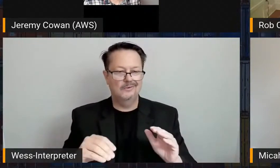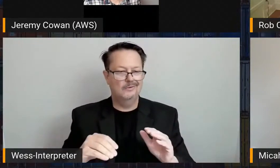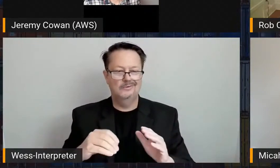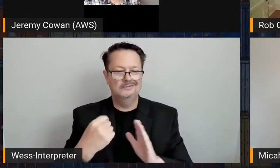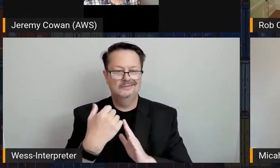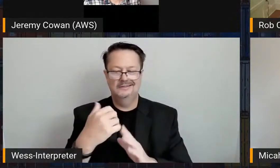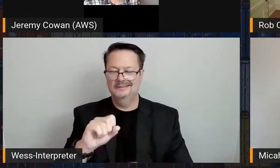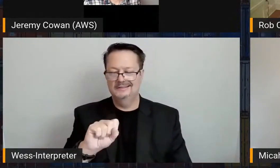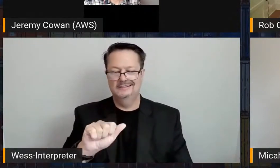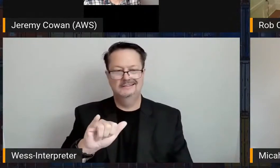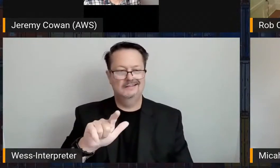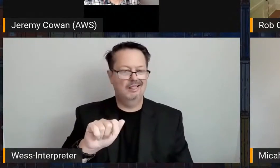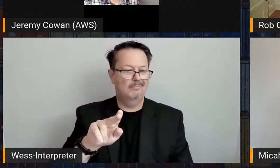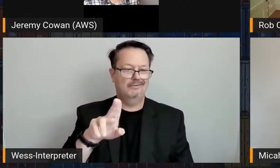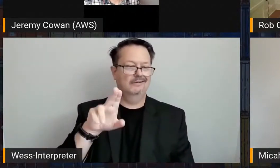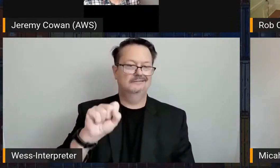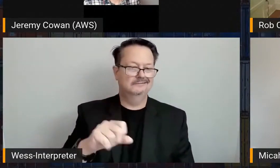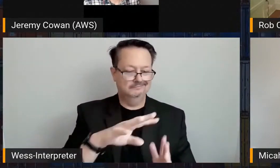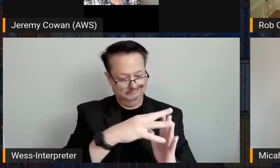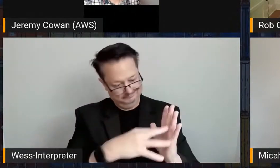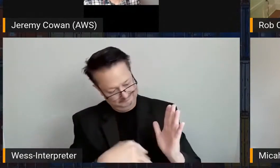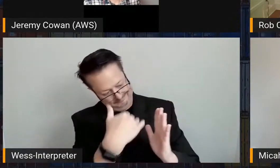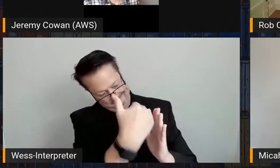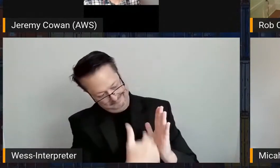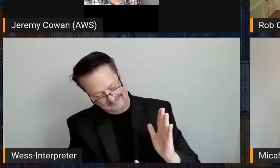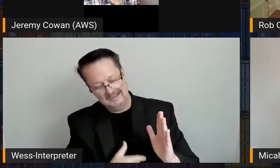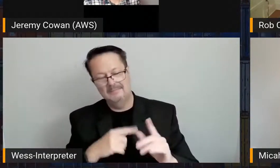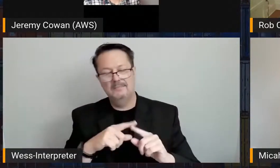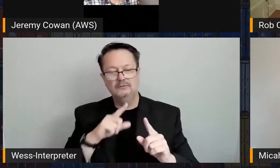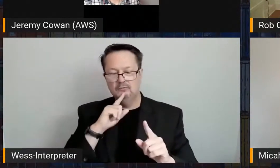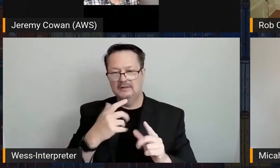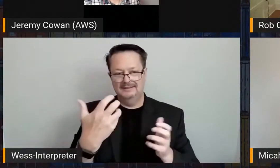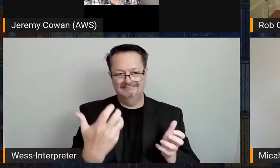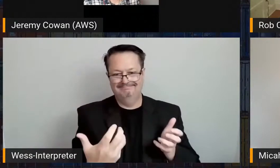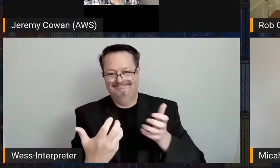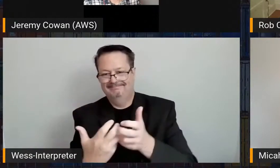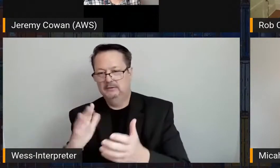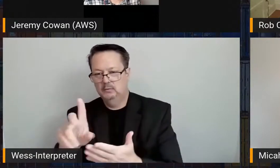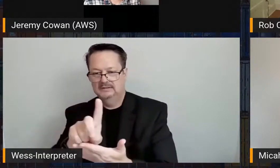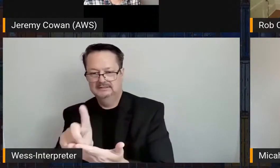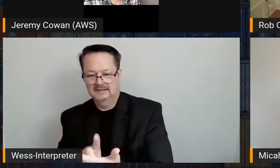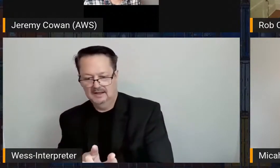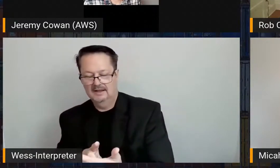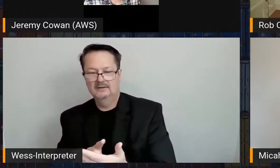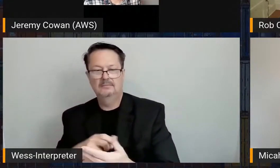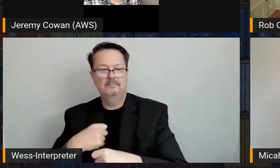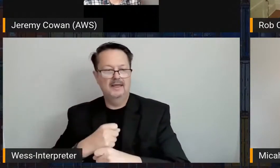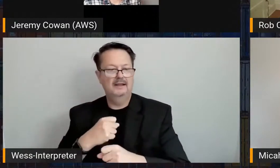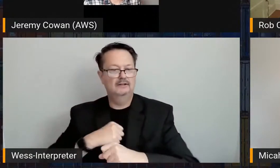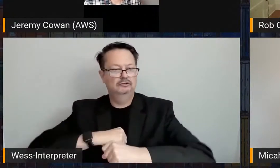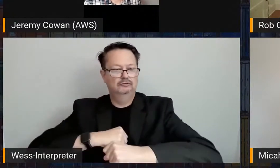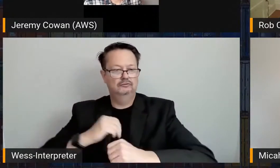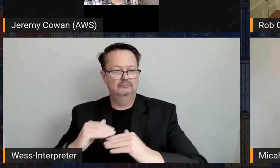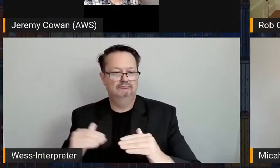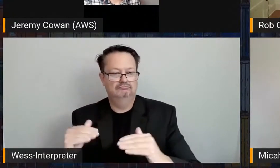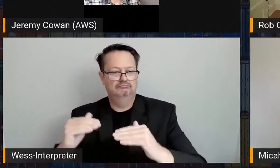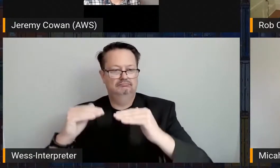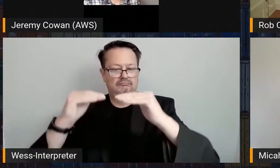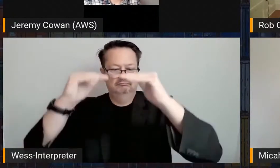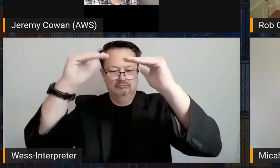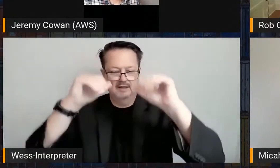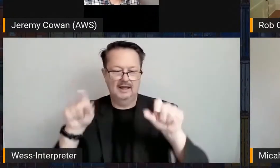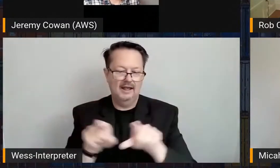about how you're configuring things up and down your stack to try and be as secure as possible. Great.